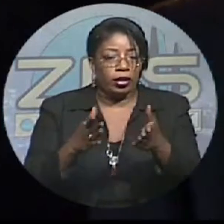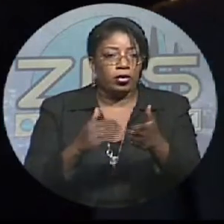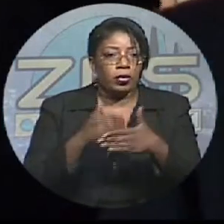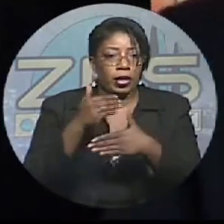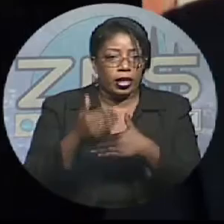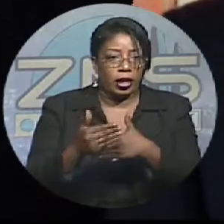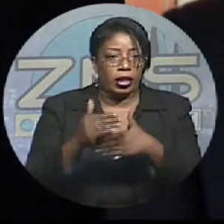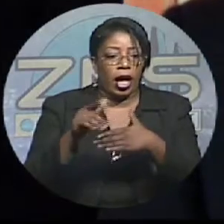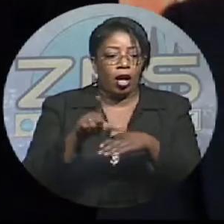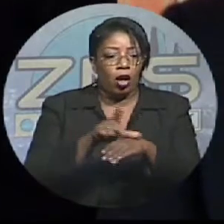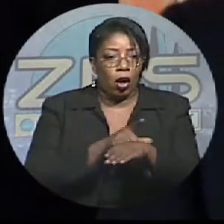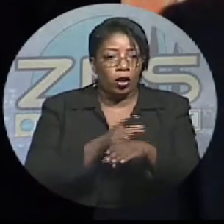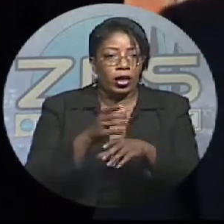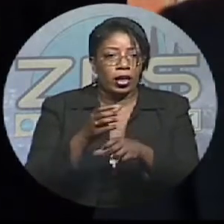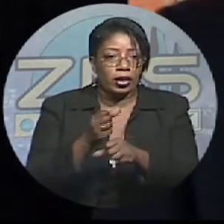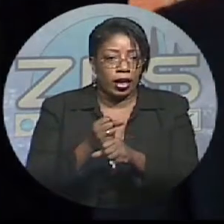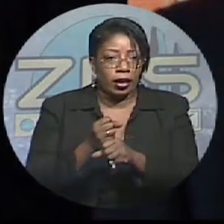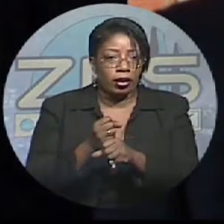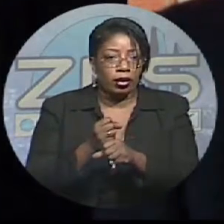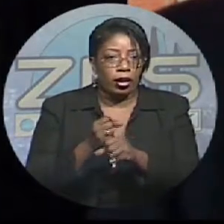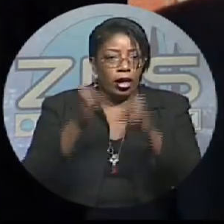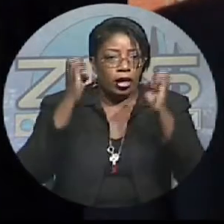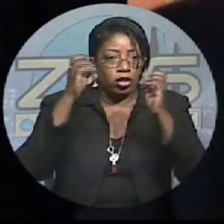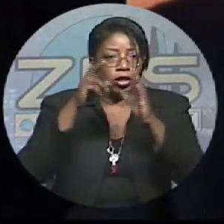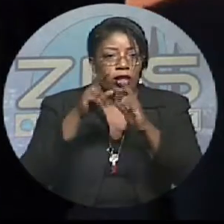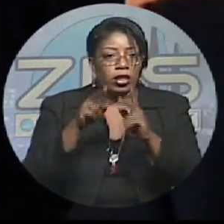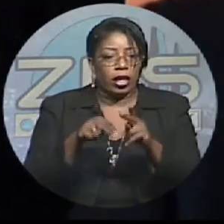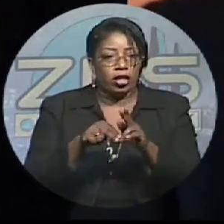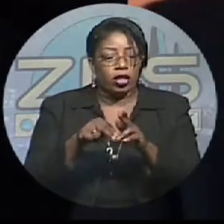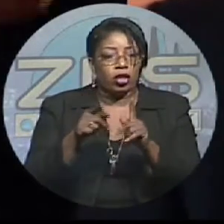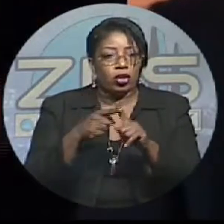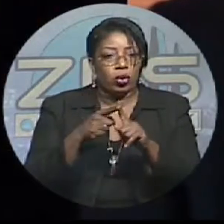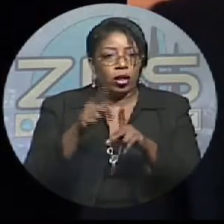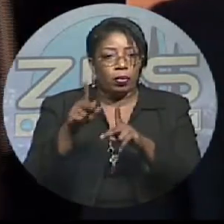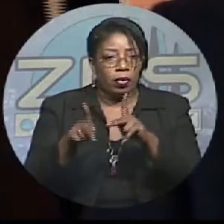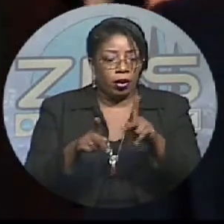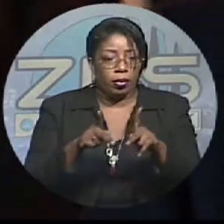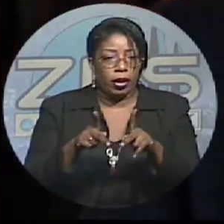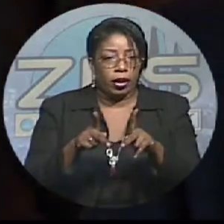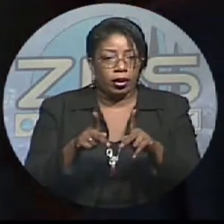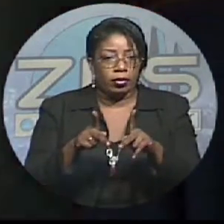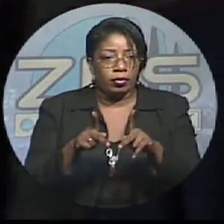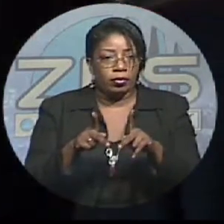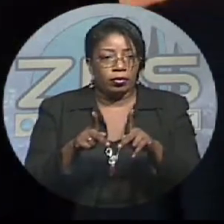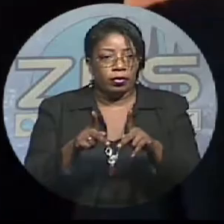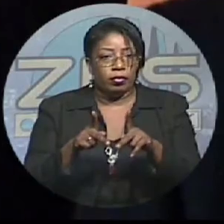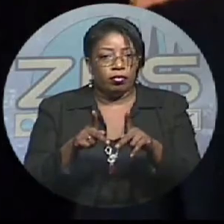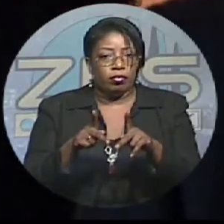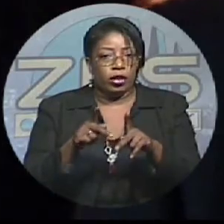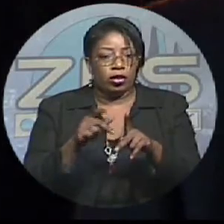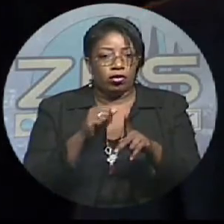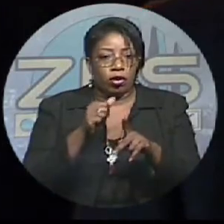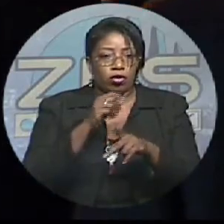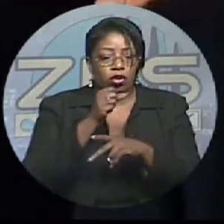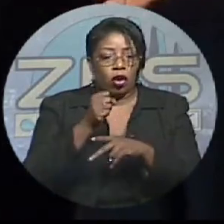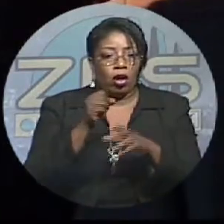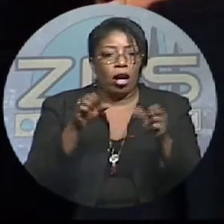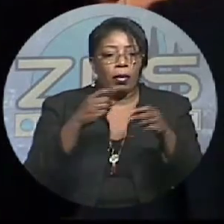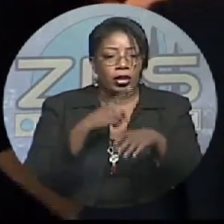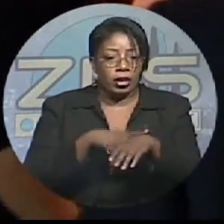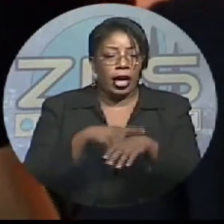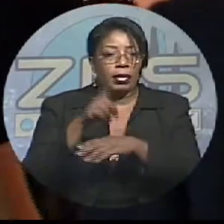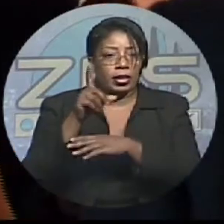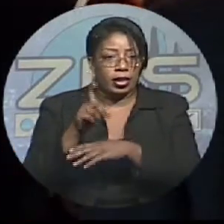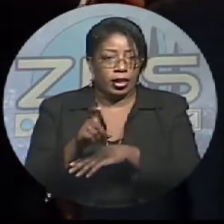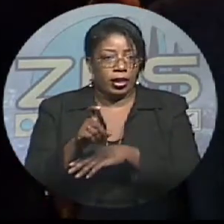on how long those take, there's need for education of the public. And so there's certainly, it's tough to say how much time is needed, but